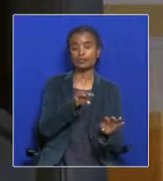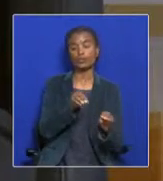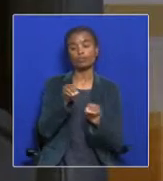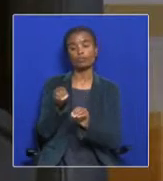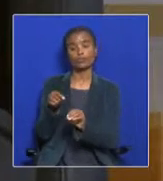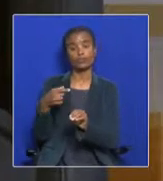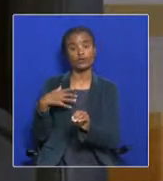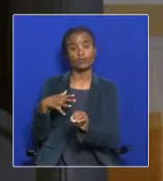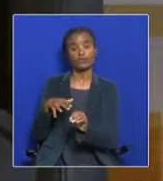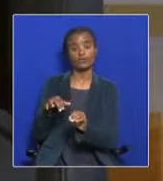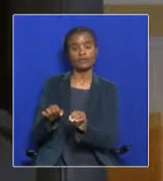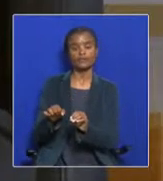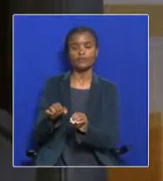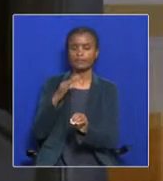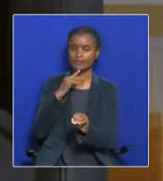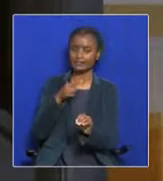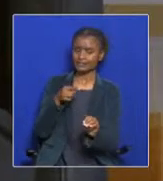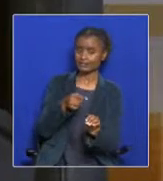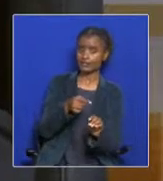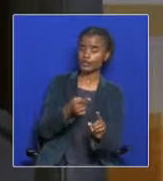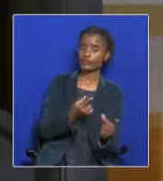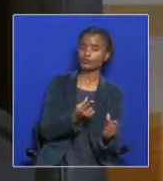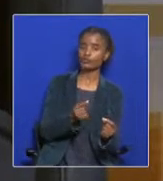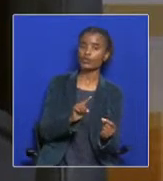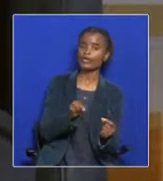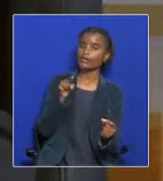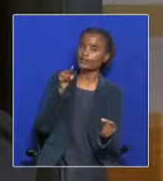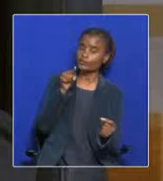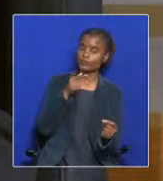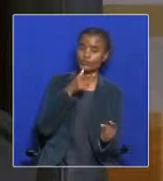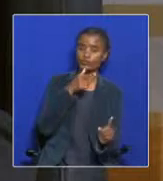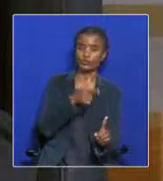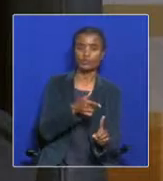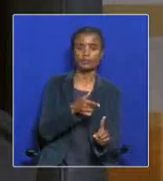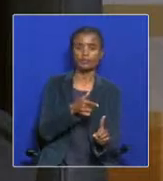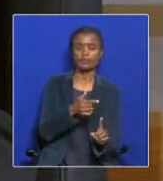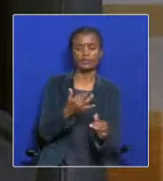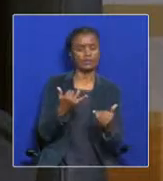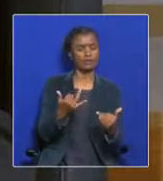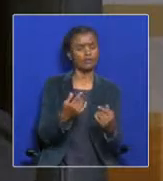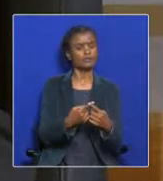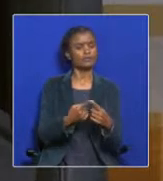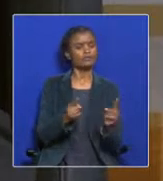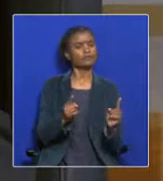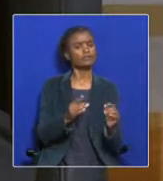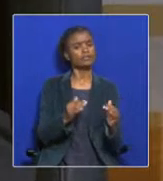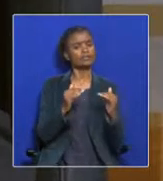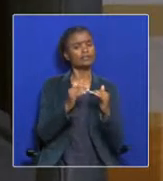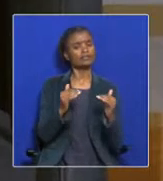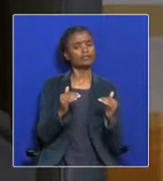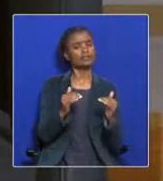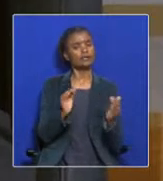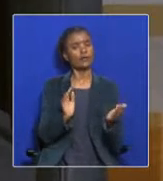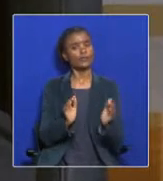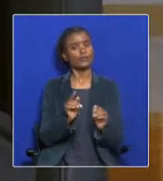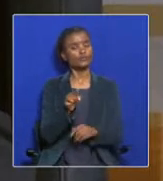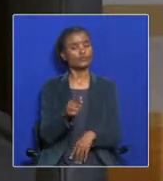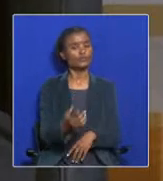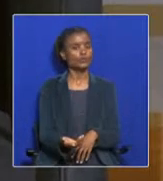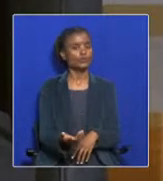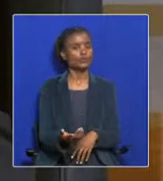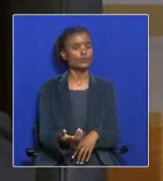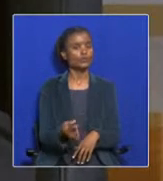Why do you apply a different standard to him and say, well, the one who booked it out